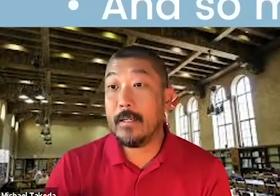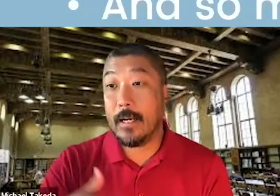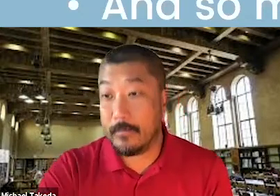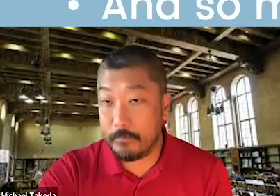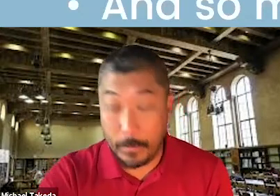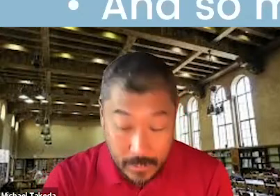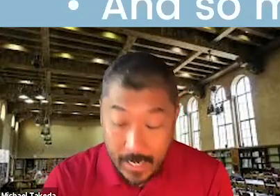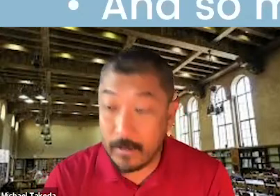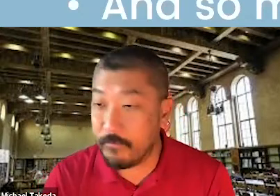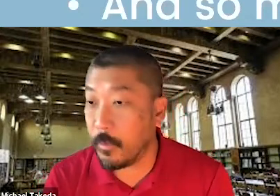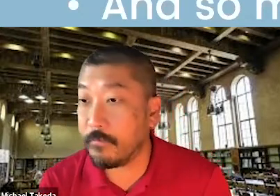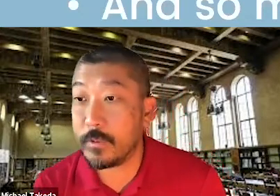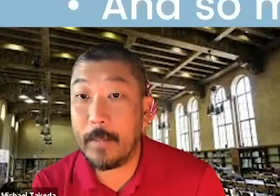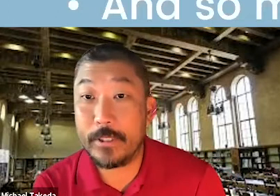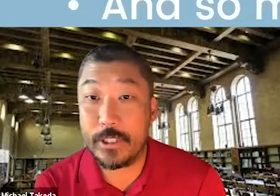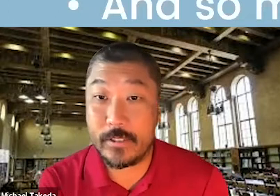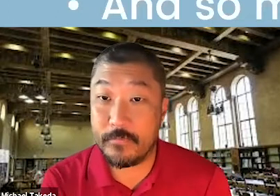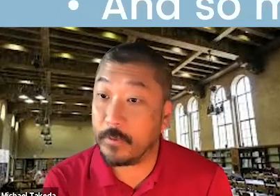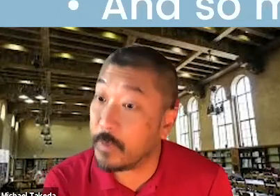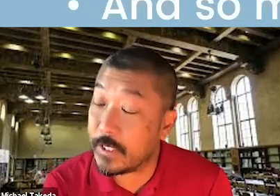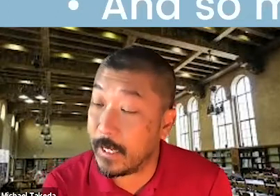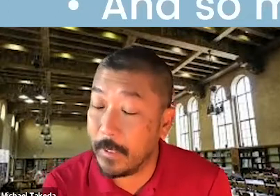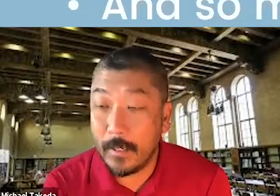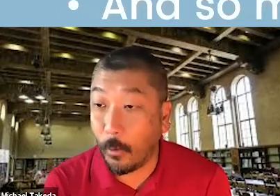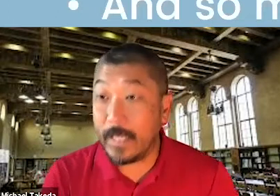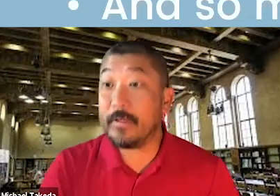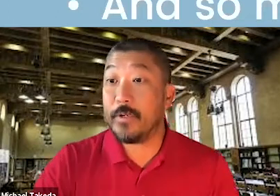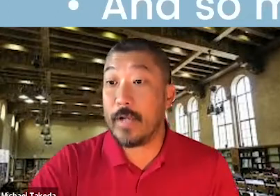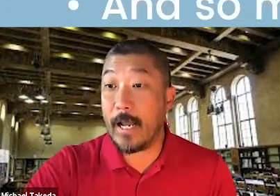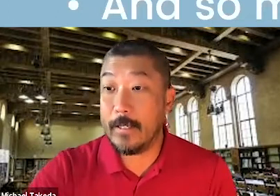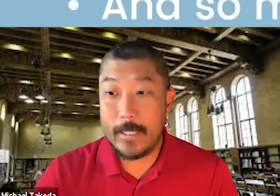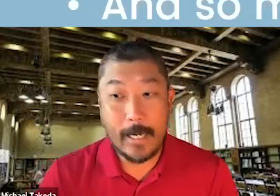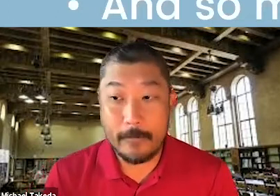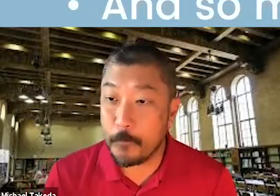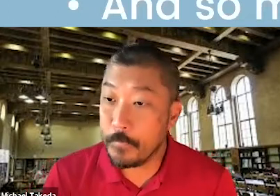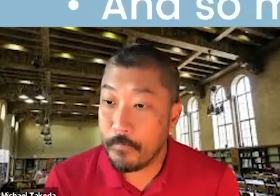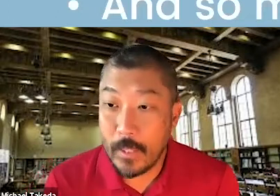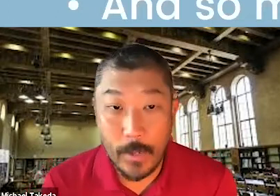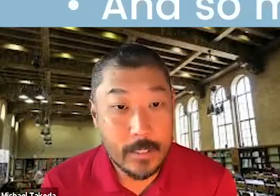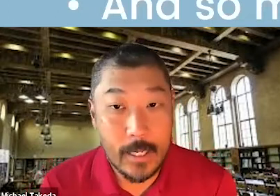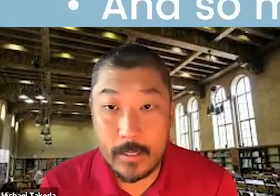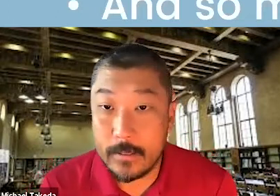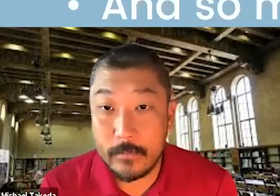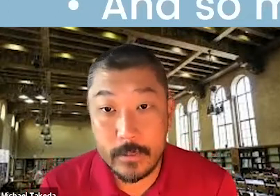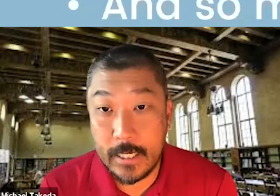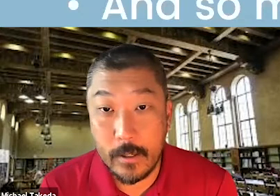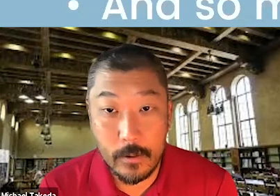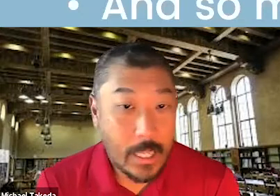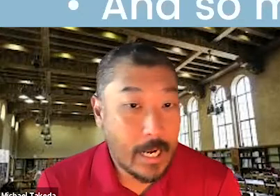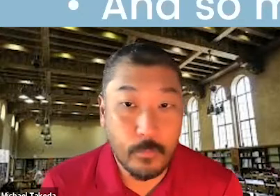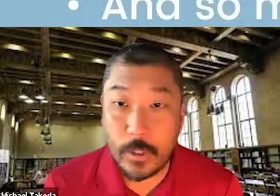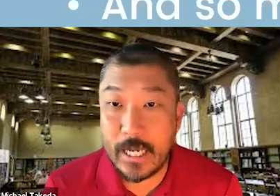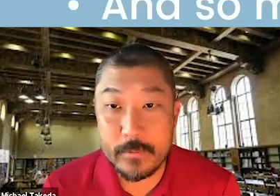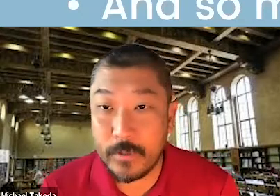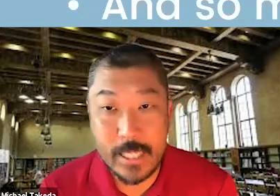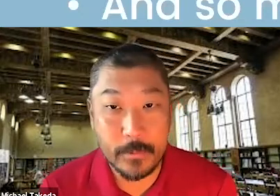be applying for full-time positions for the first time, or even if you're not, right? There are a